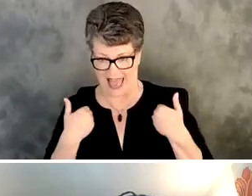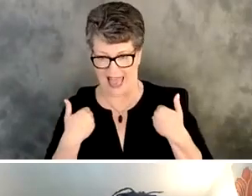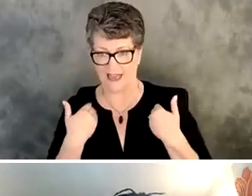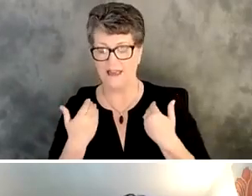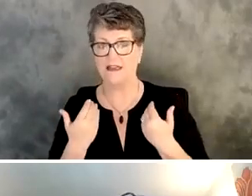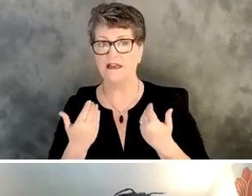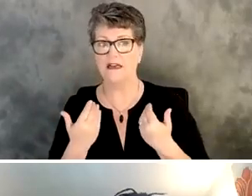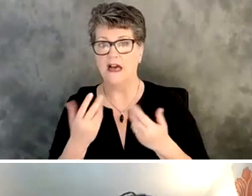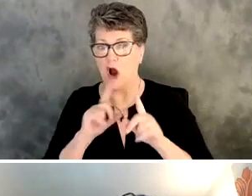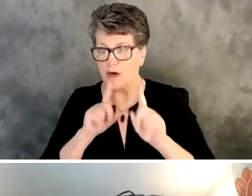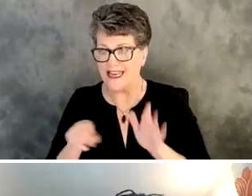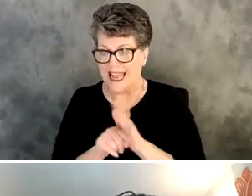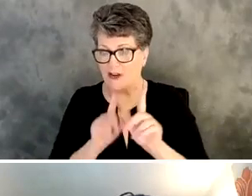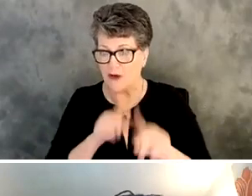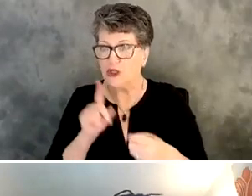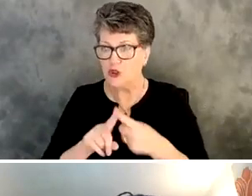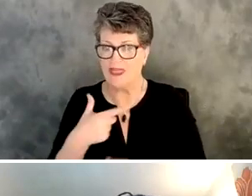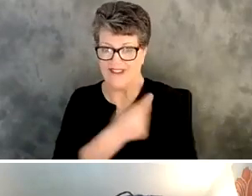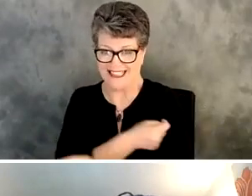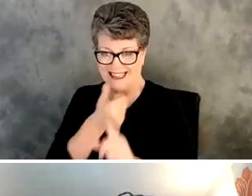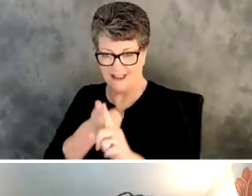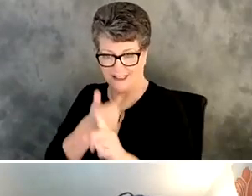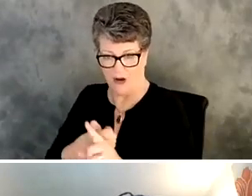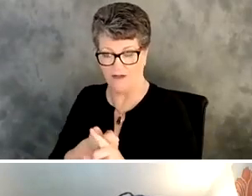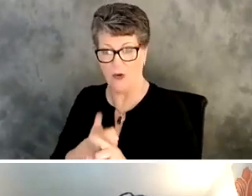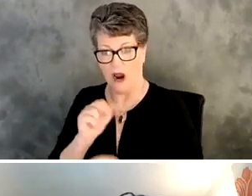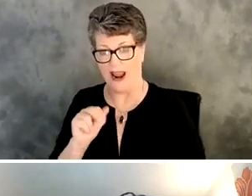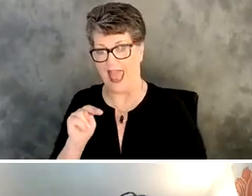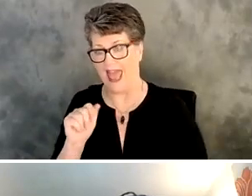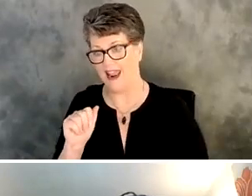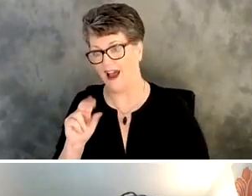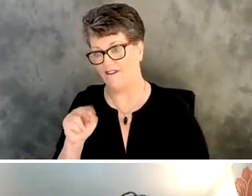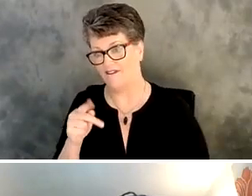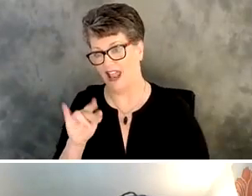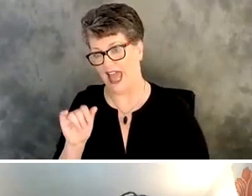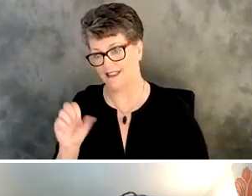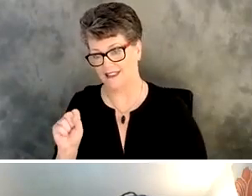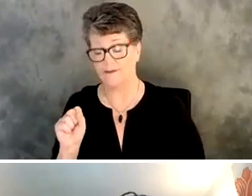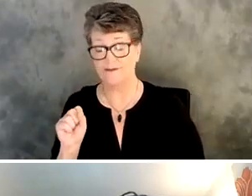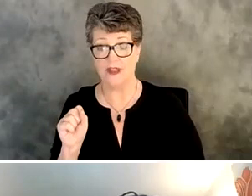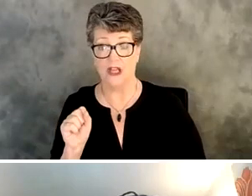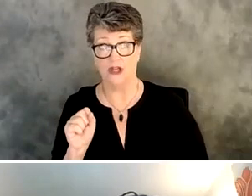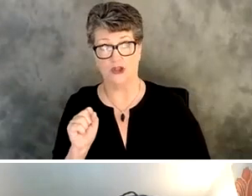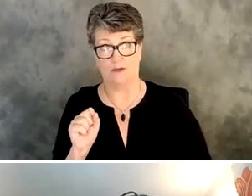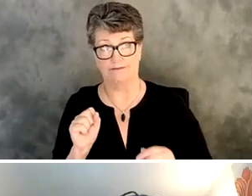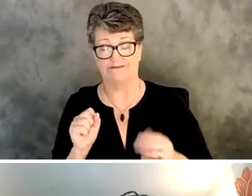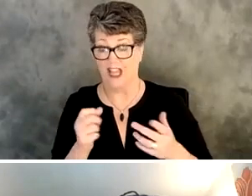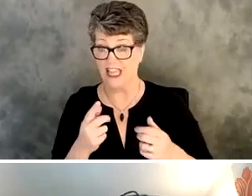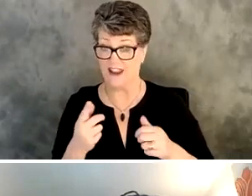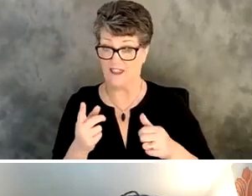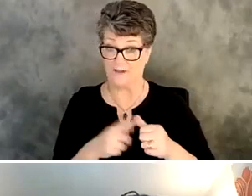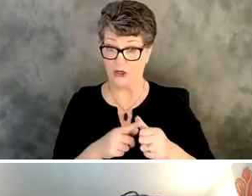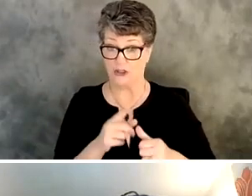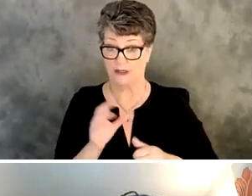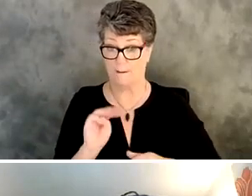vaccine itself. And so that's kind of a catch-22 there, because let's say you have, you get the first Moderna shot and you get anaphylaxis